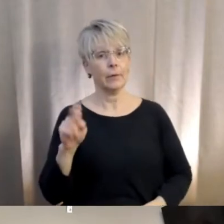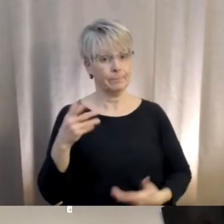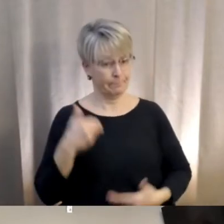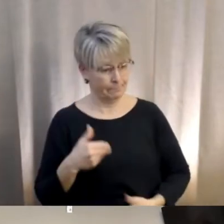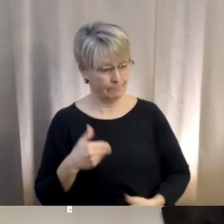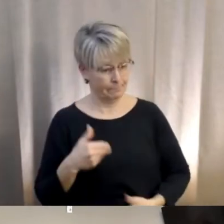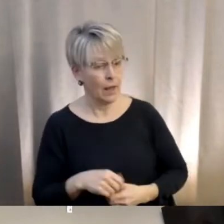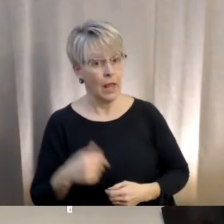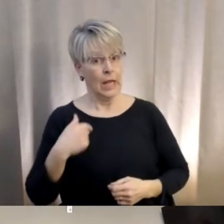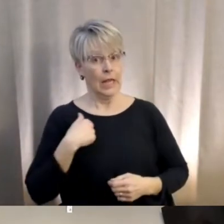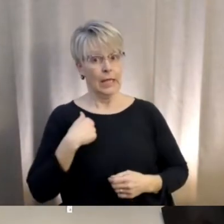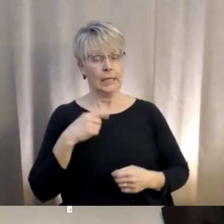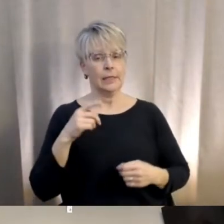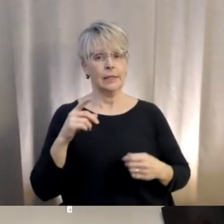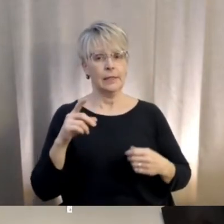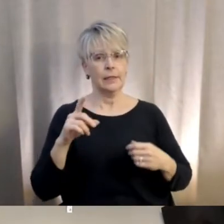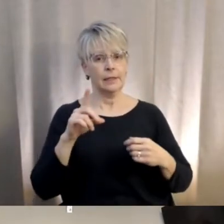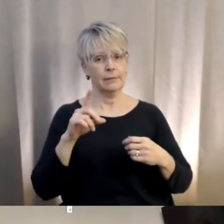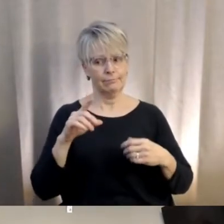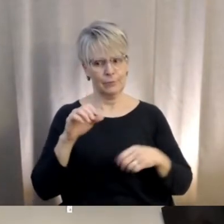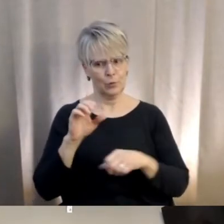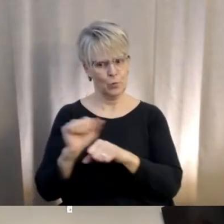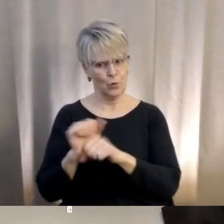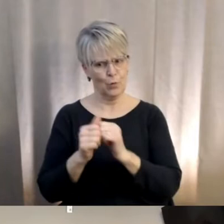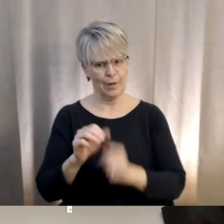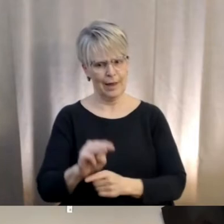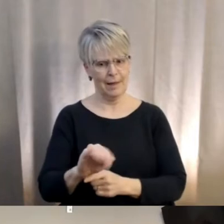some exposure work with Misty